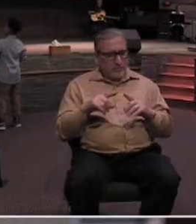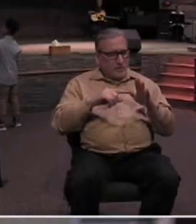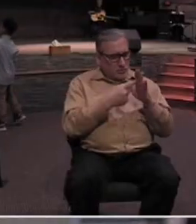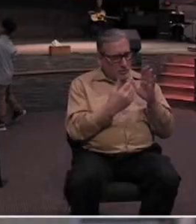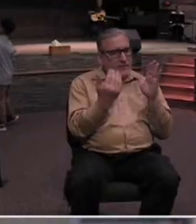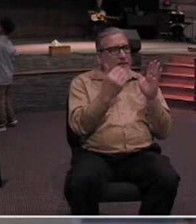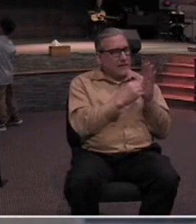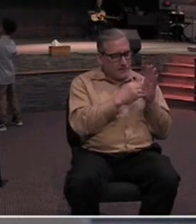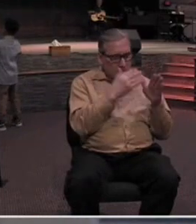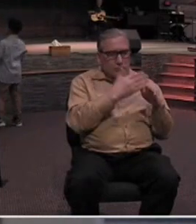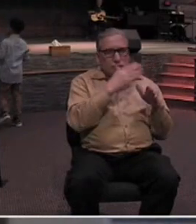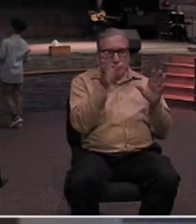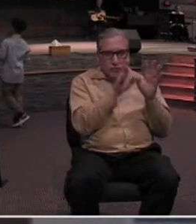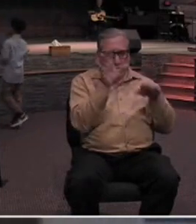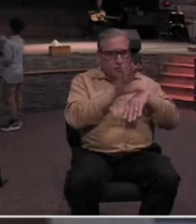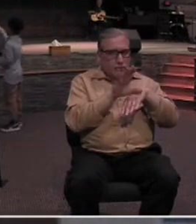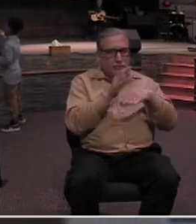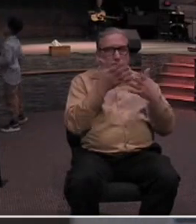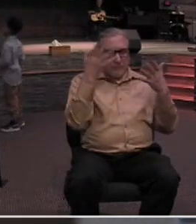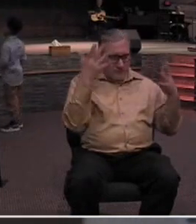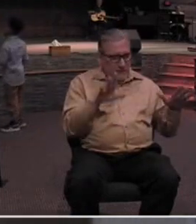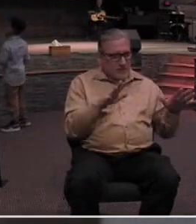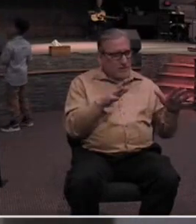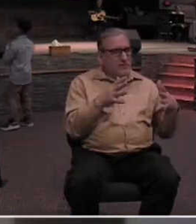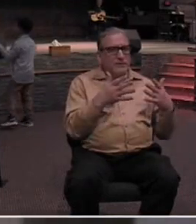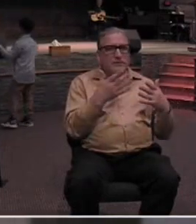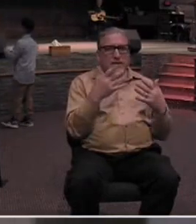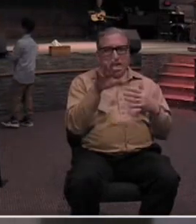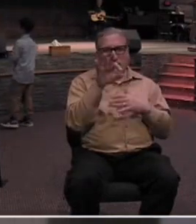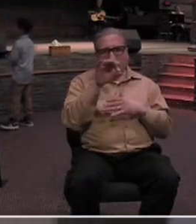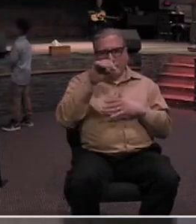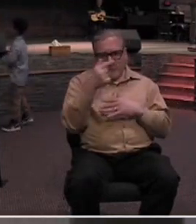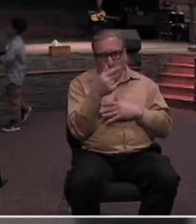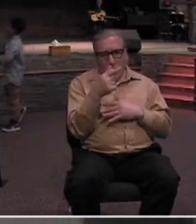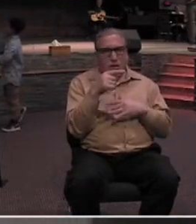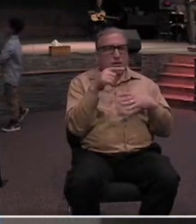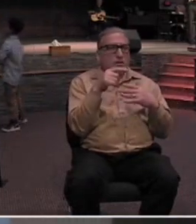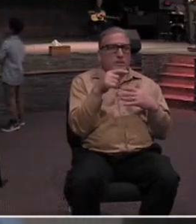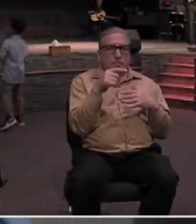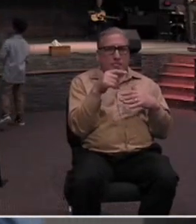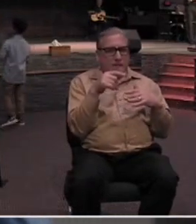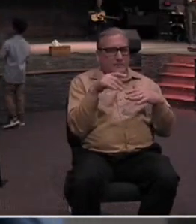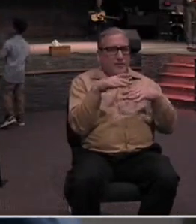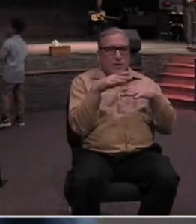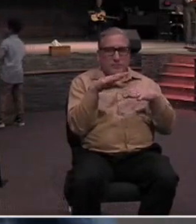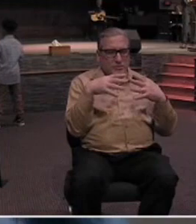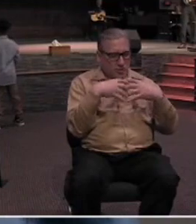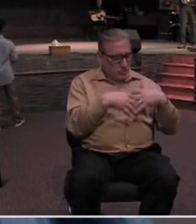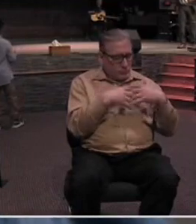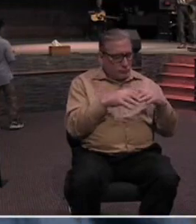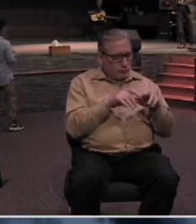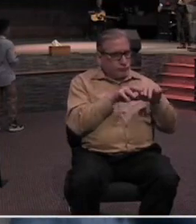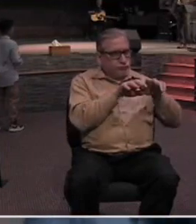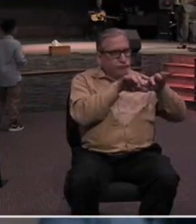after the service was over. People had left. They ran the fog machine, and they began to feel that tabernacle.